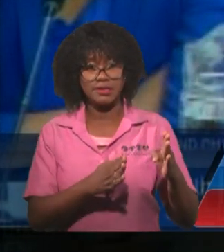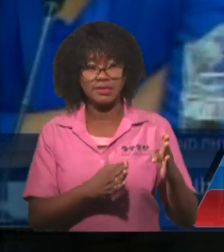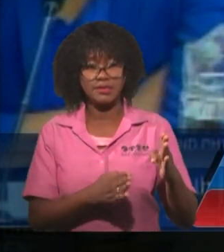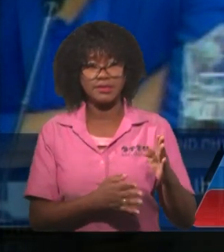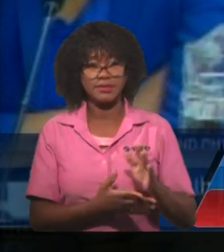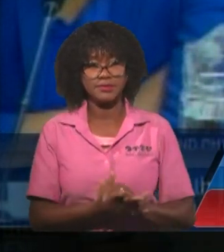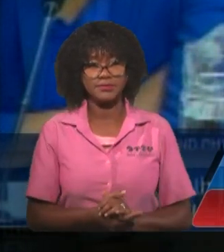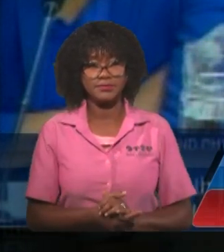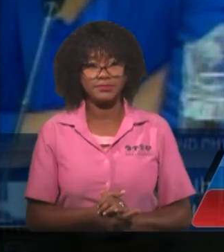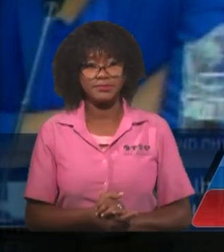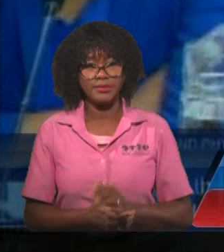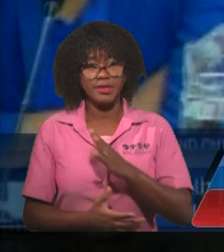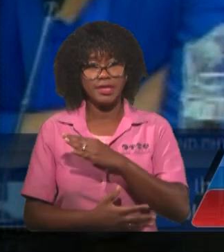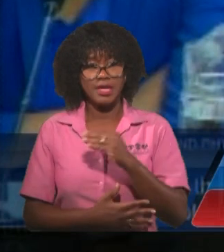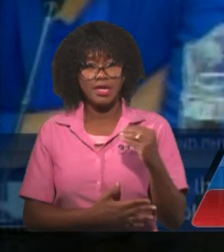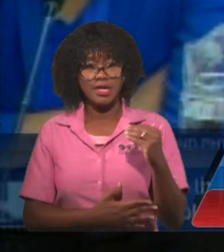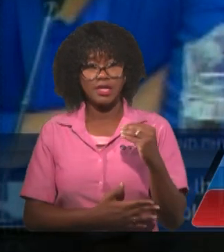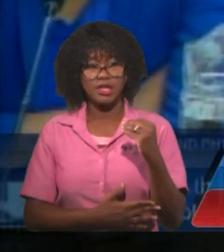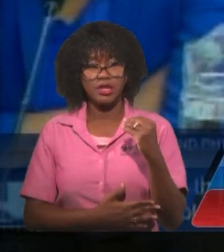and